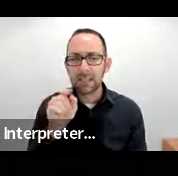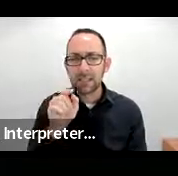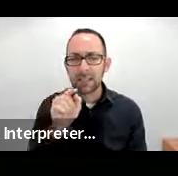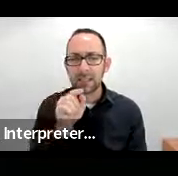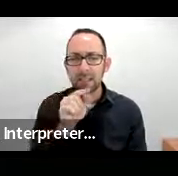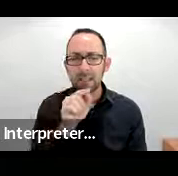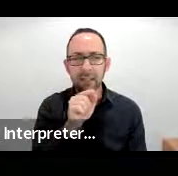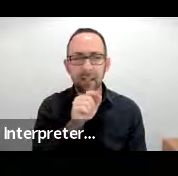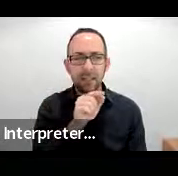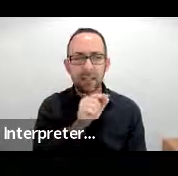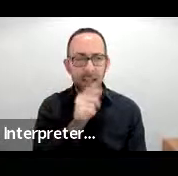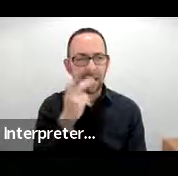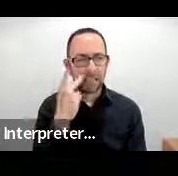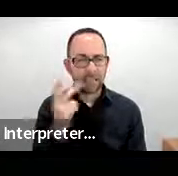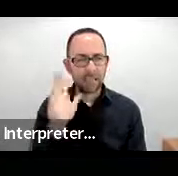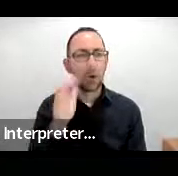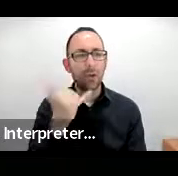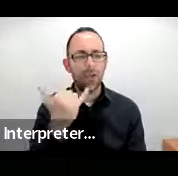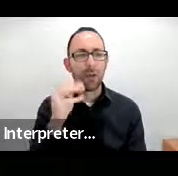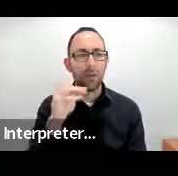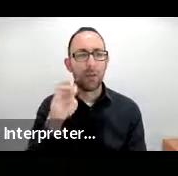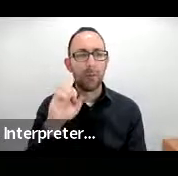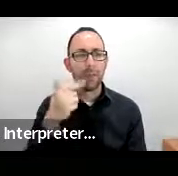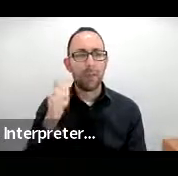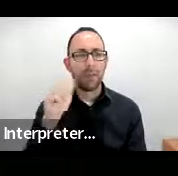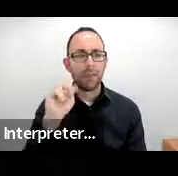up. Megan.